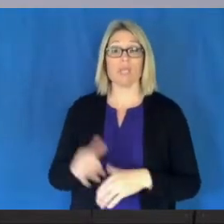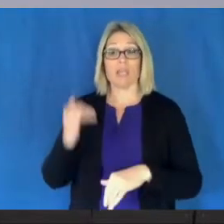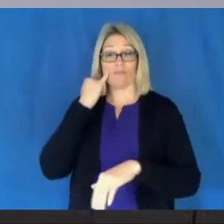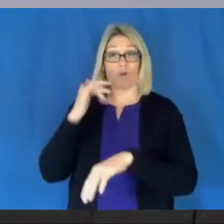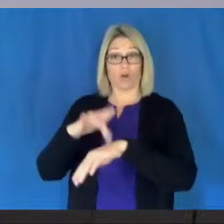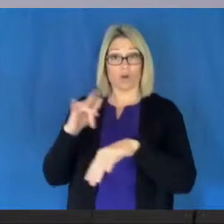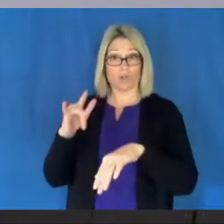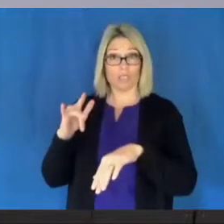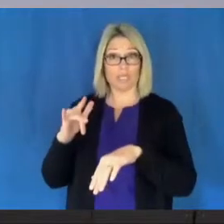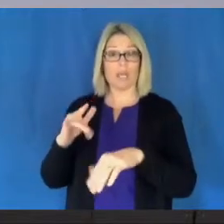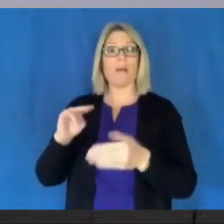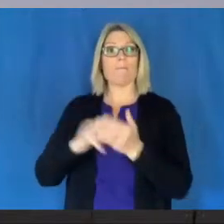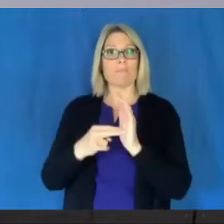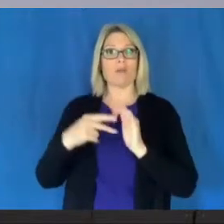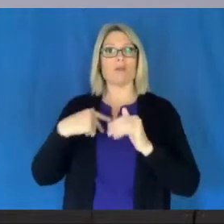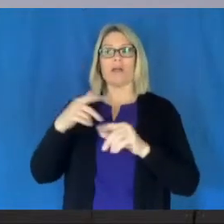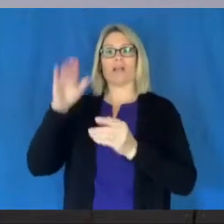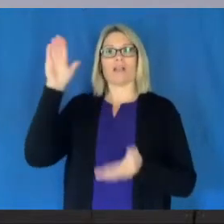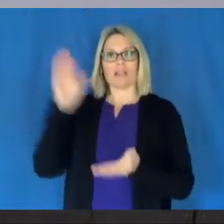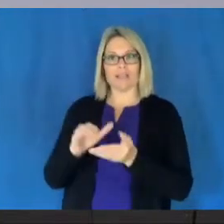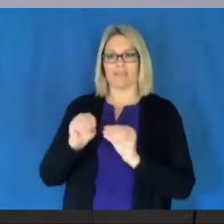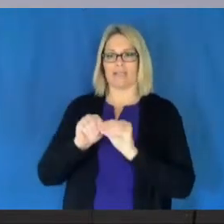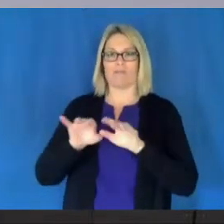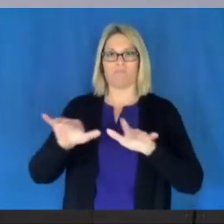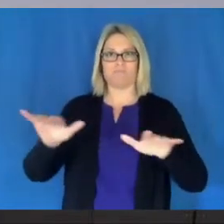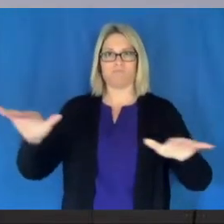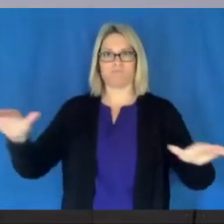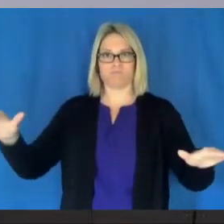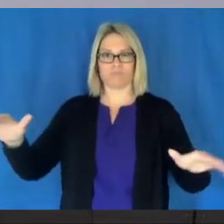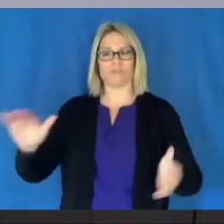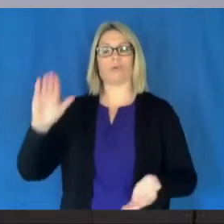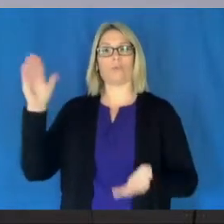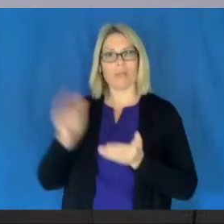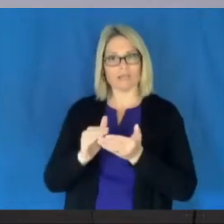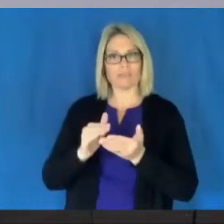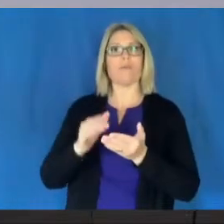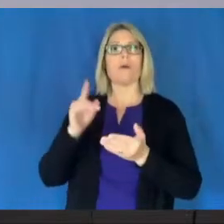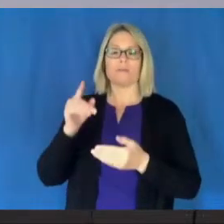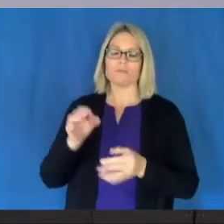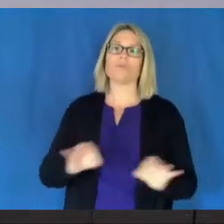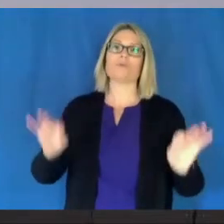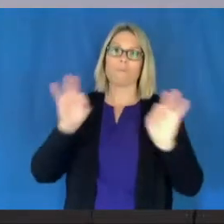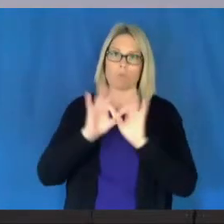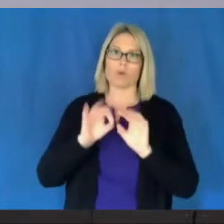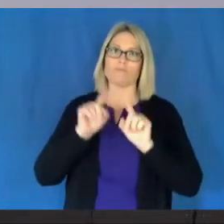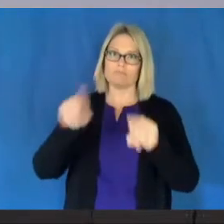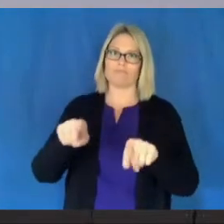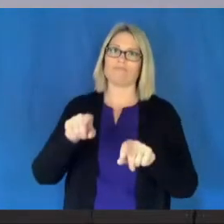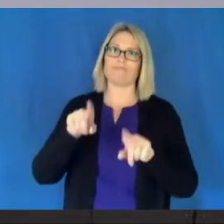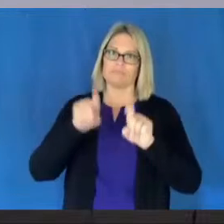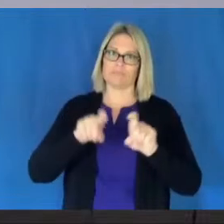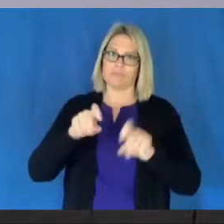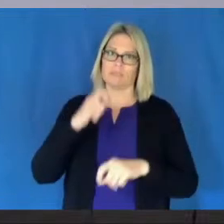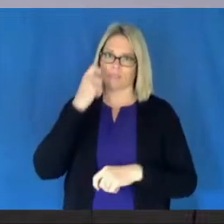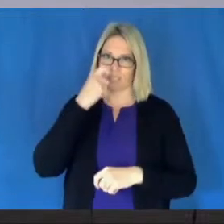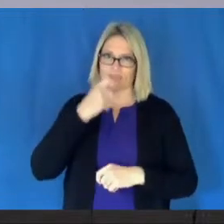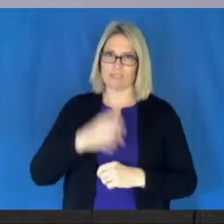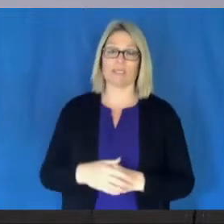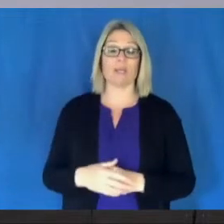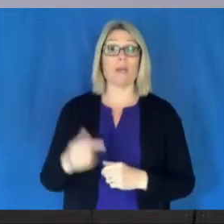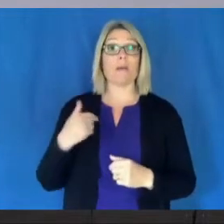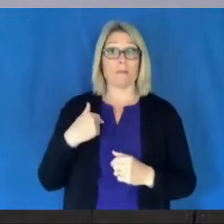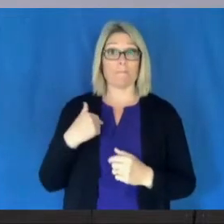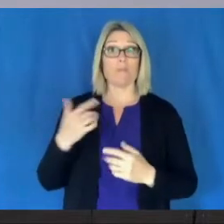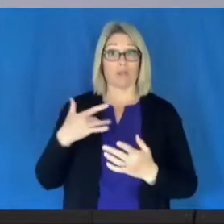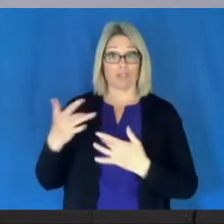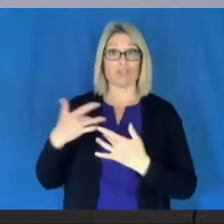steps to break the chain of transmission and limit the spread of COVID-19 in our province. I am very concerned about the